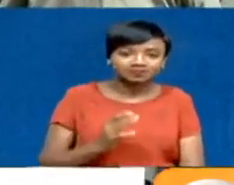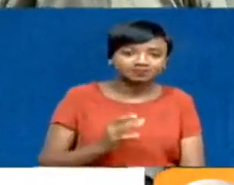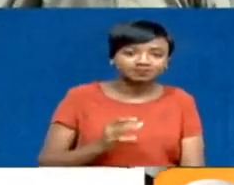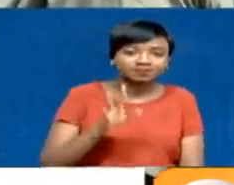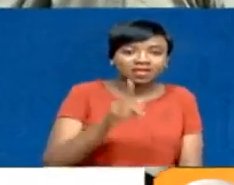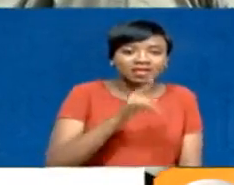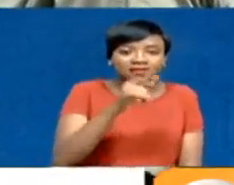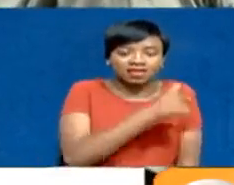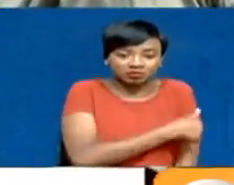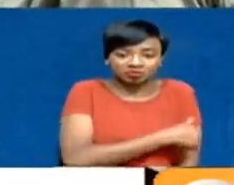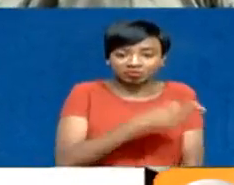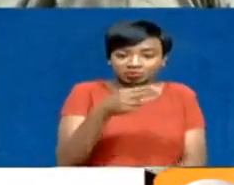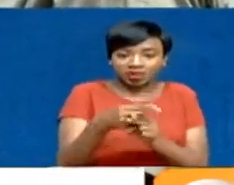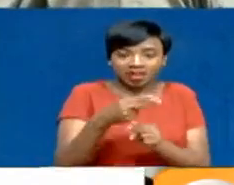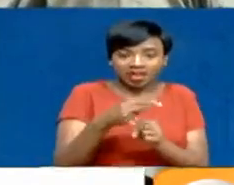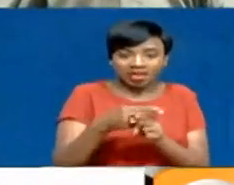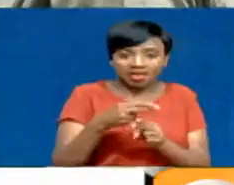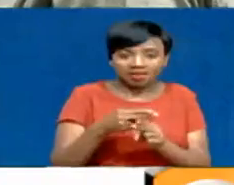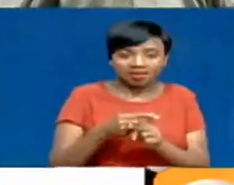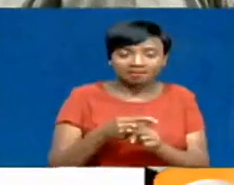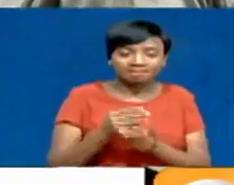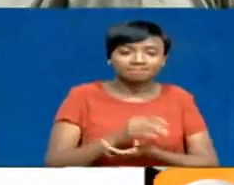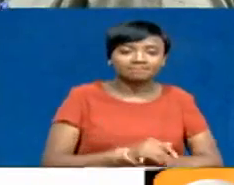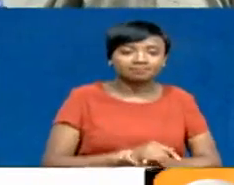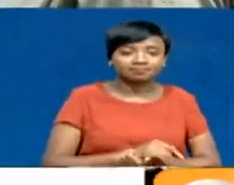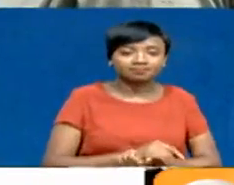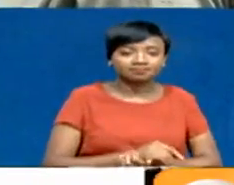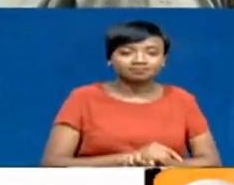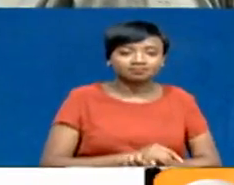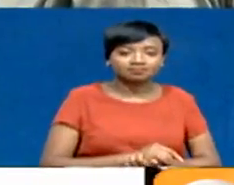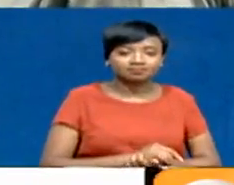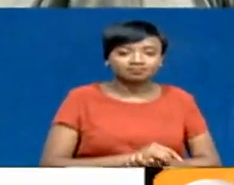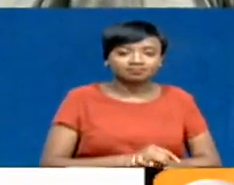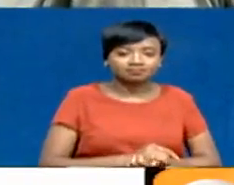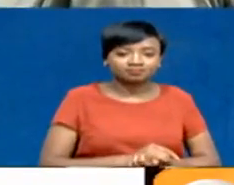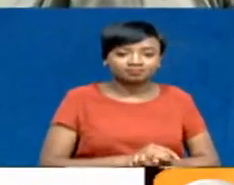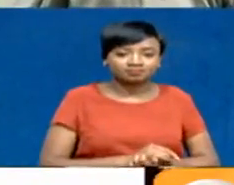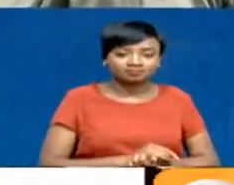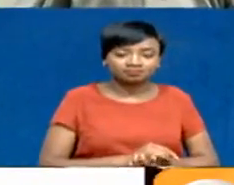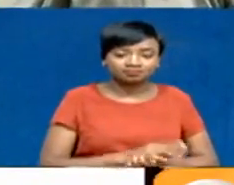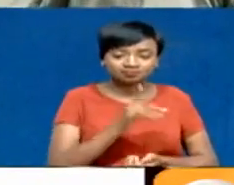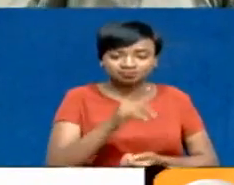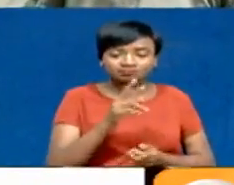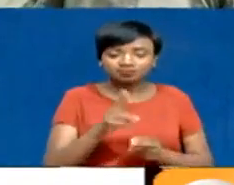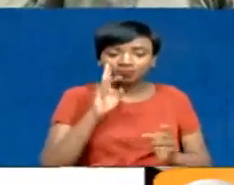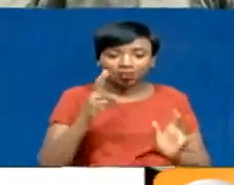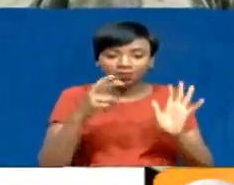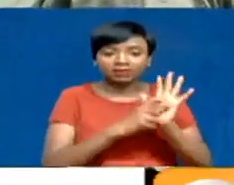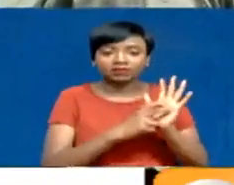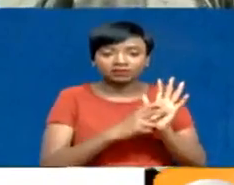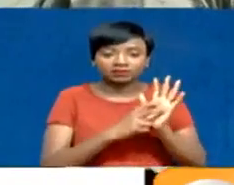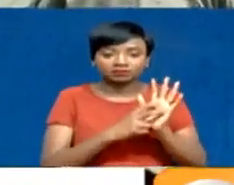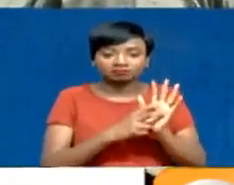of this hospital as the Mama Margaret Uhuru Hospital is in recognition,